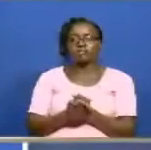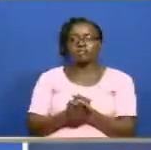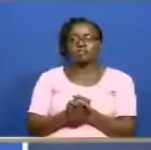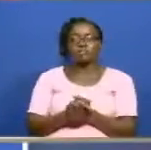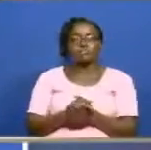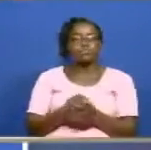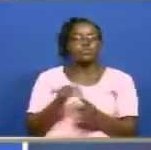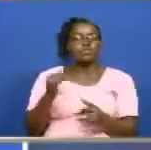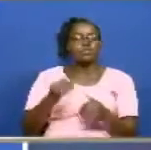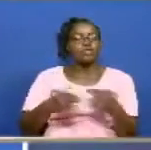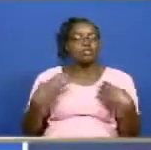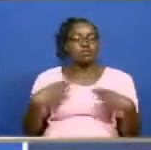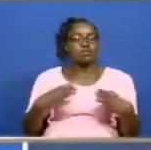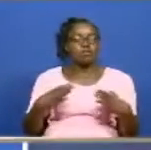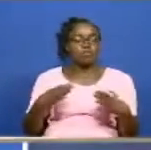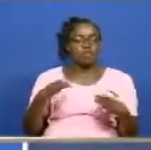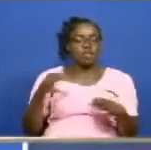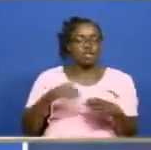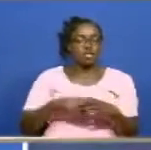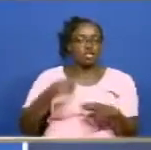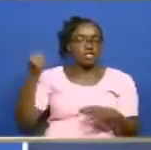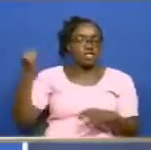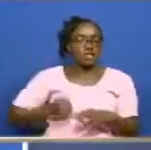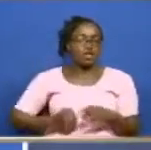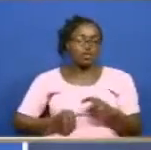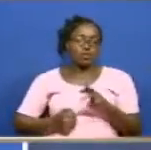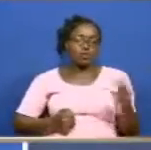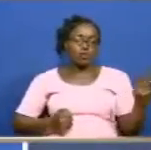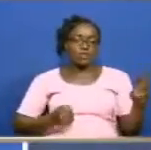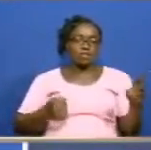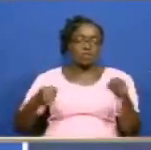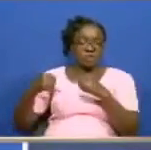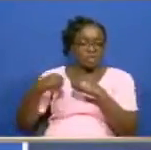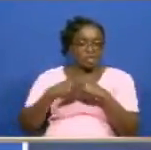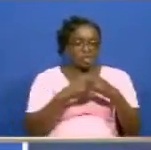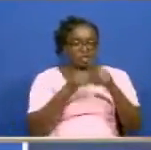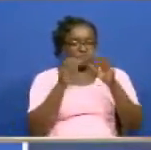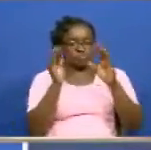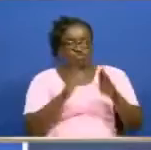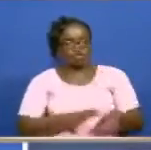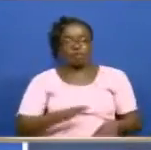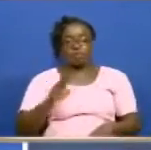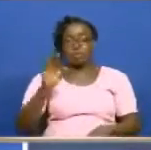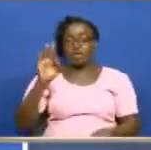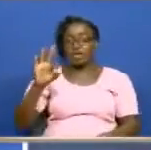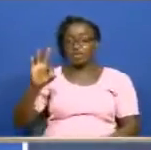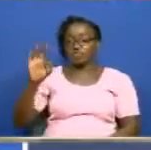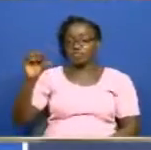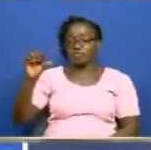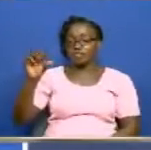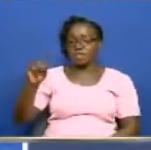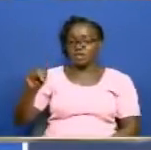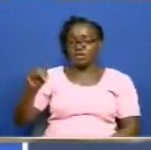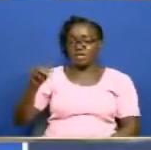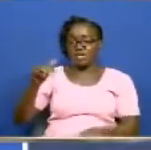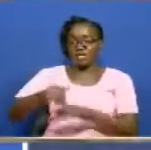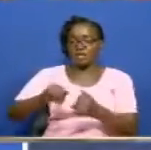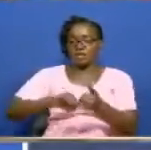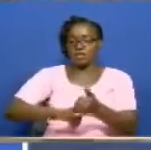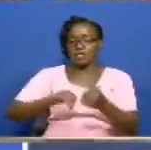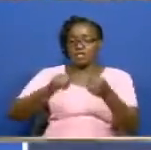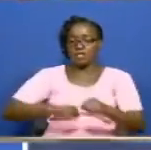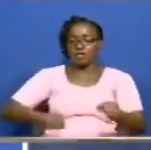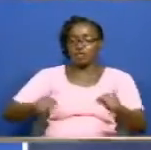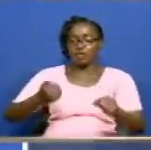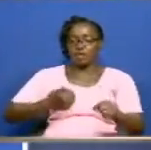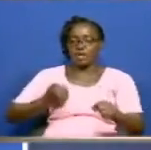Finally, residents of Sekenani in Narok West have been challenged to ditch female genital mutilation in early marriages to enable the girl child